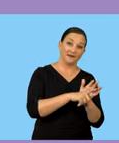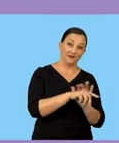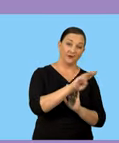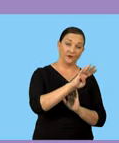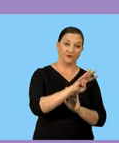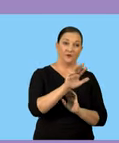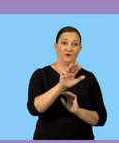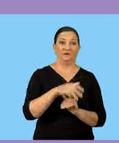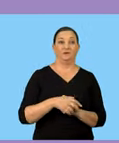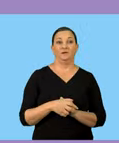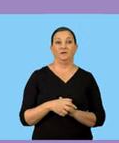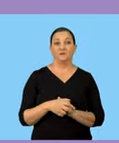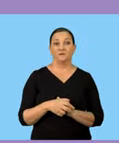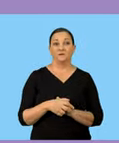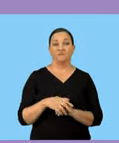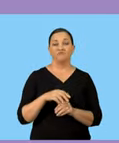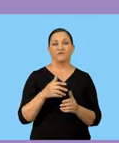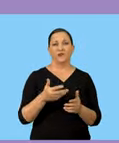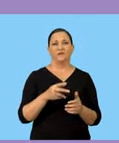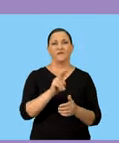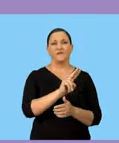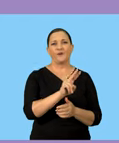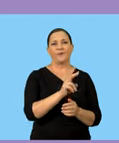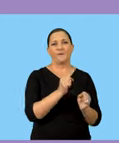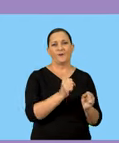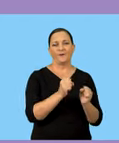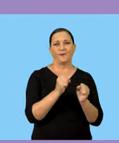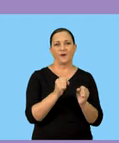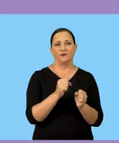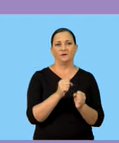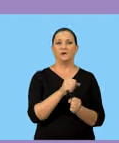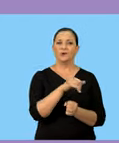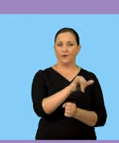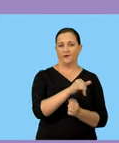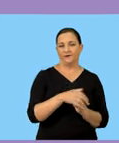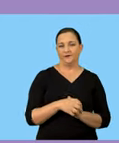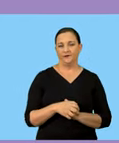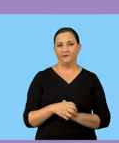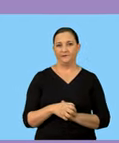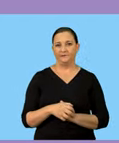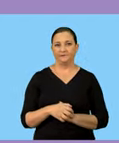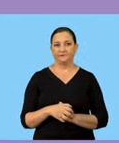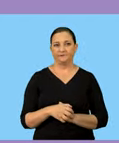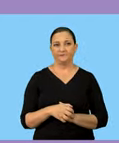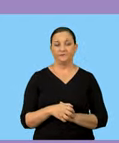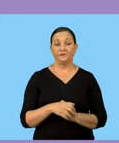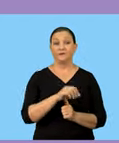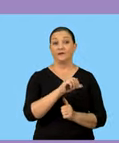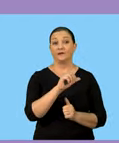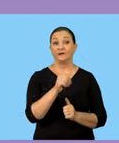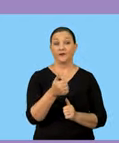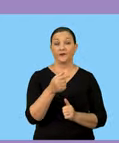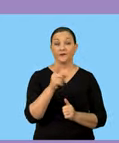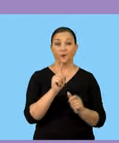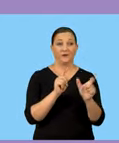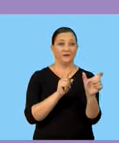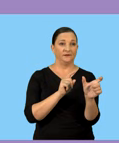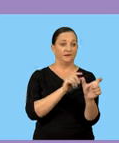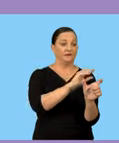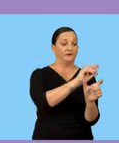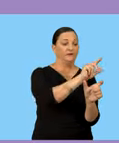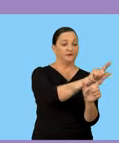-49. And because we are multiplying by a constant, then that variable is going to remain the way it is. Then we are going